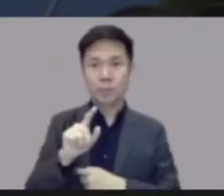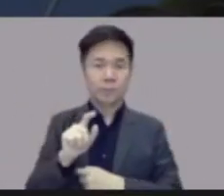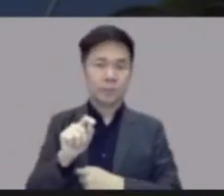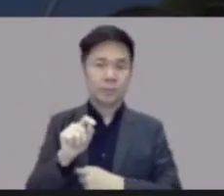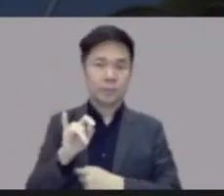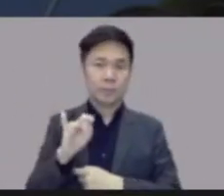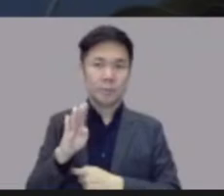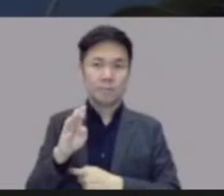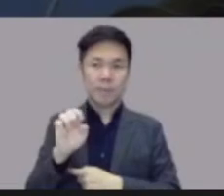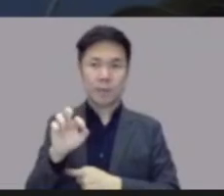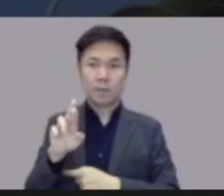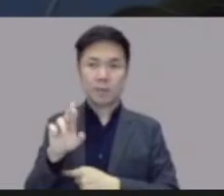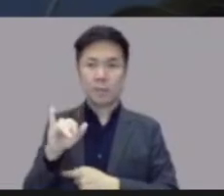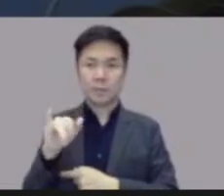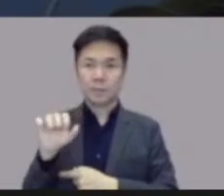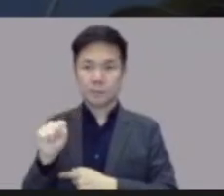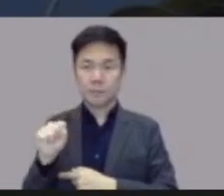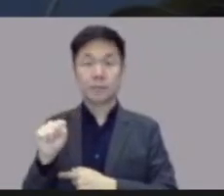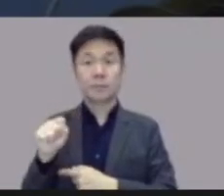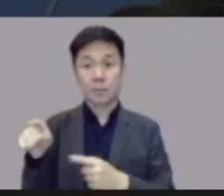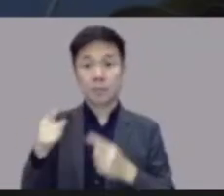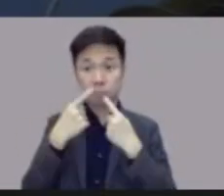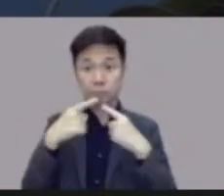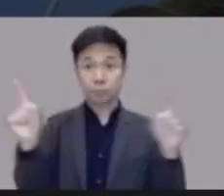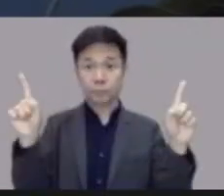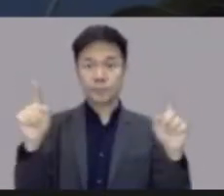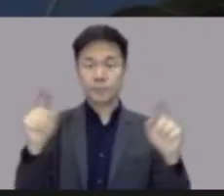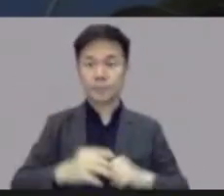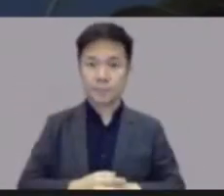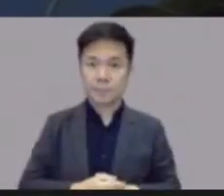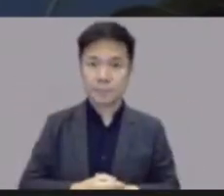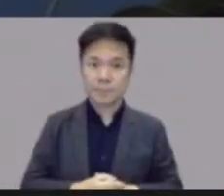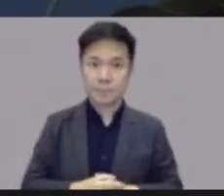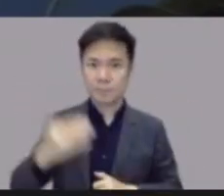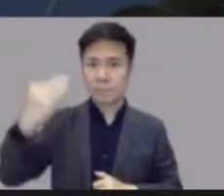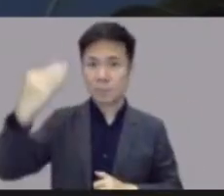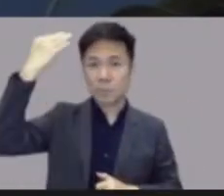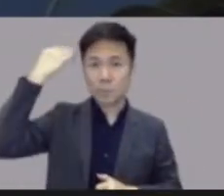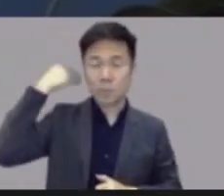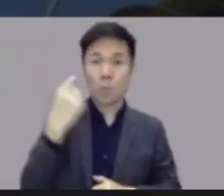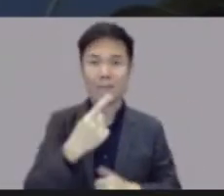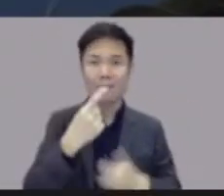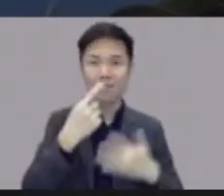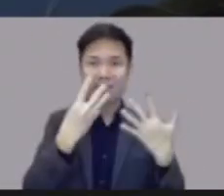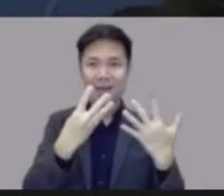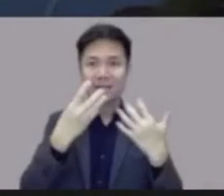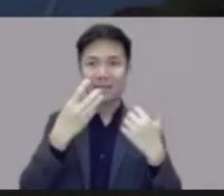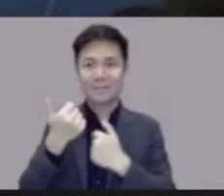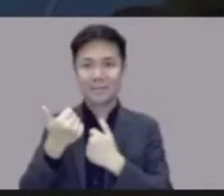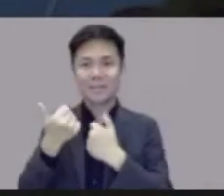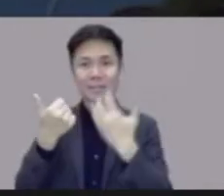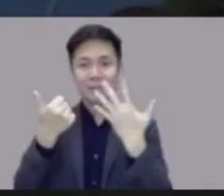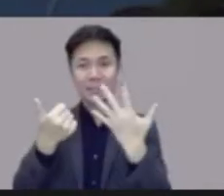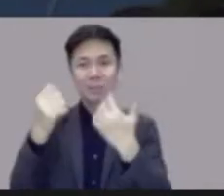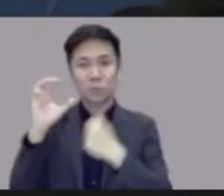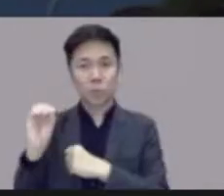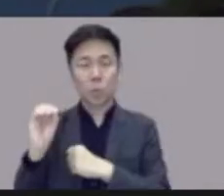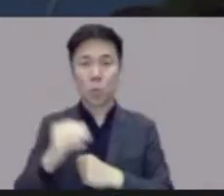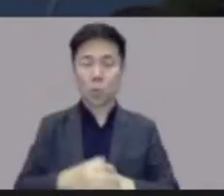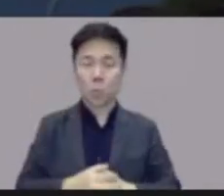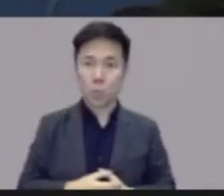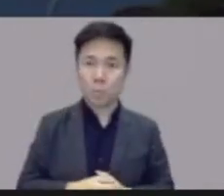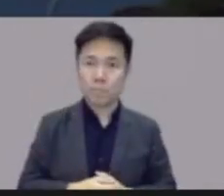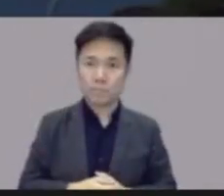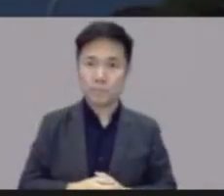issue it takes us to the 1960s you know so many declarations and so